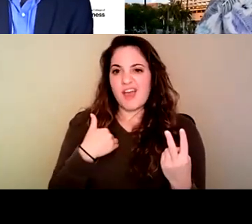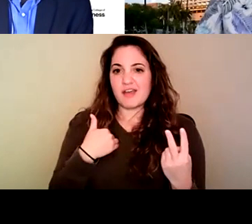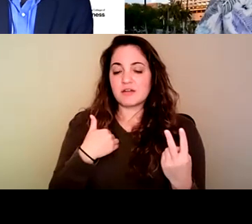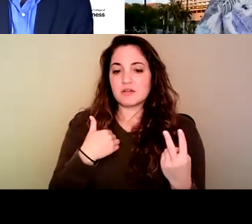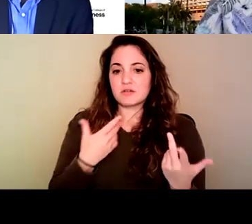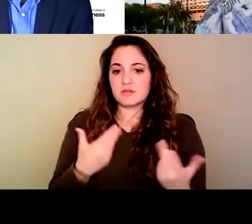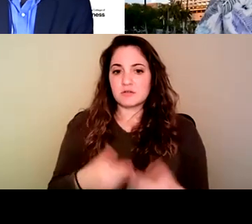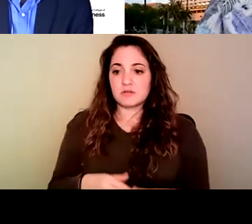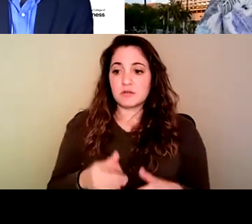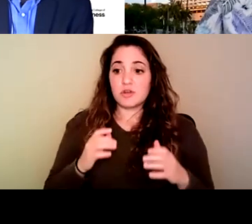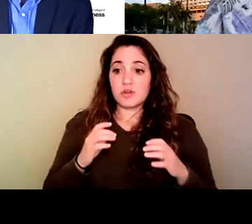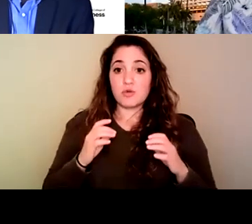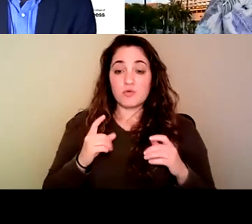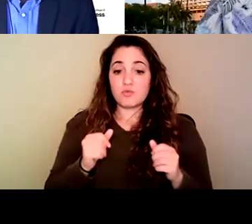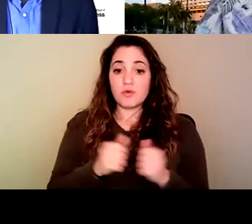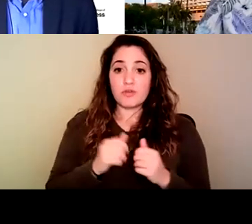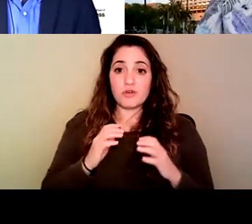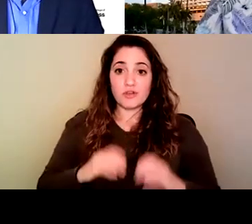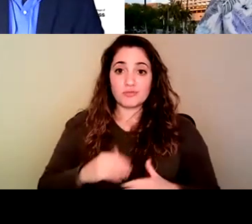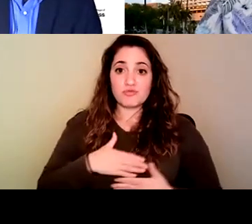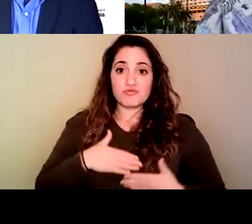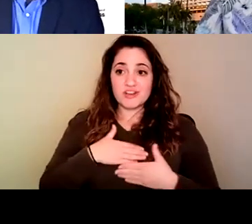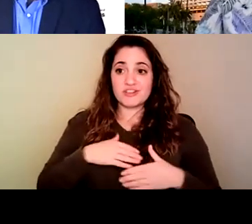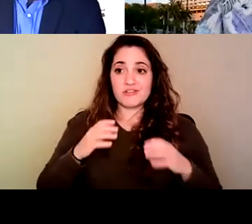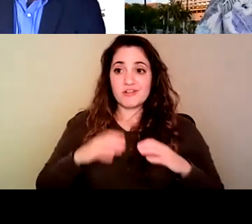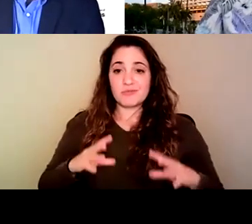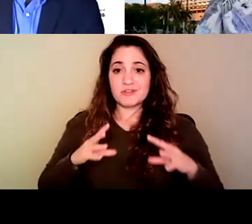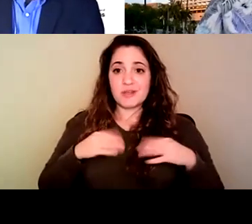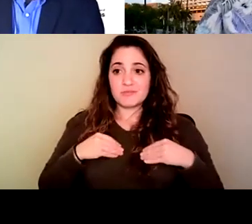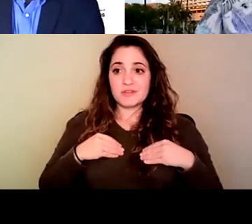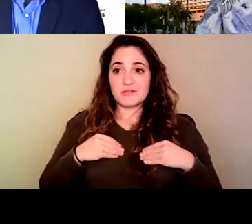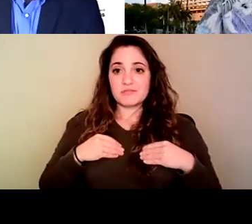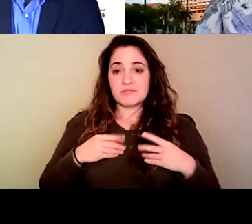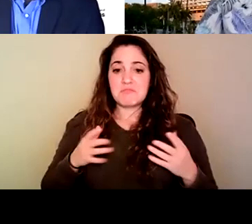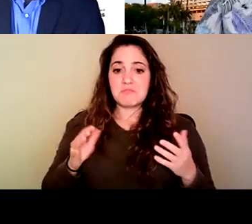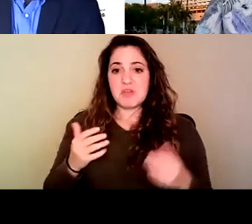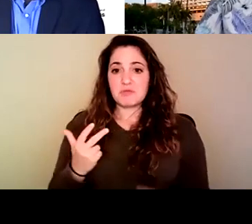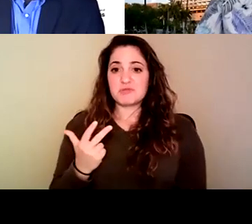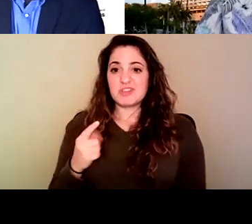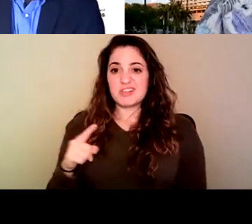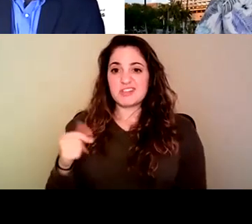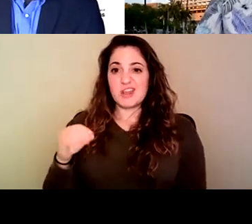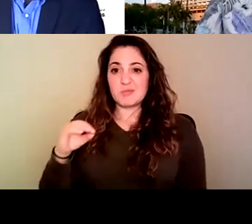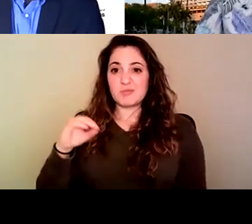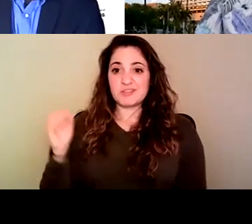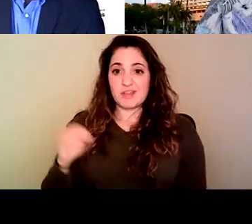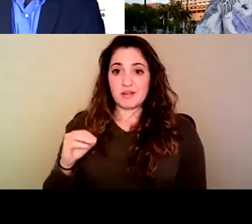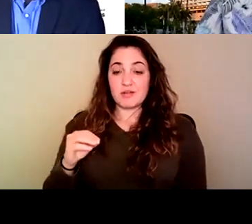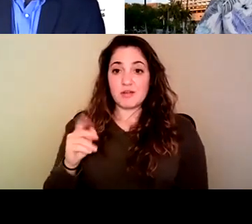And customer appreciation and acceptance was as low, you know, maybe 3 to 10% of arrivals would